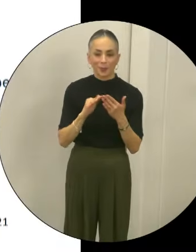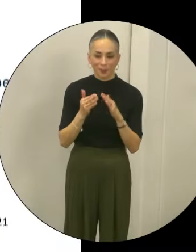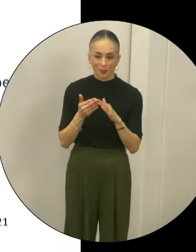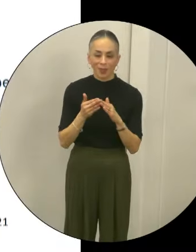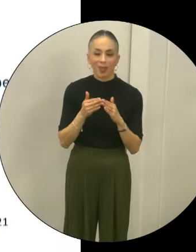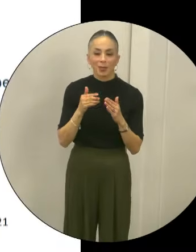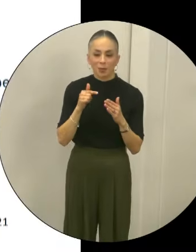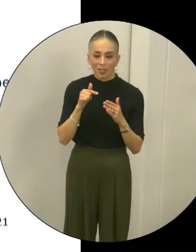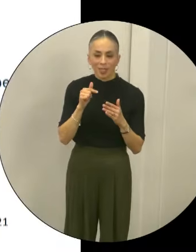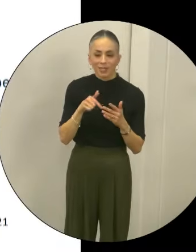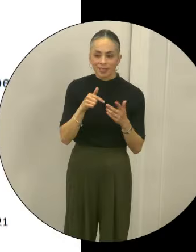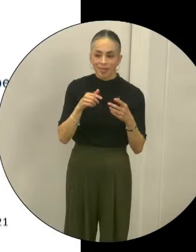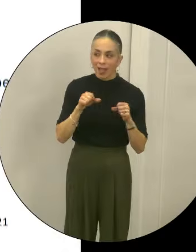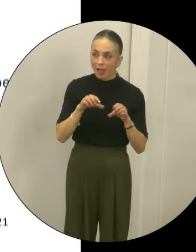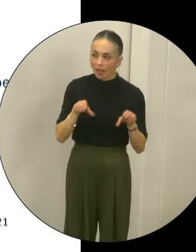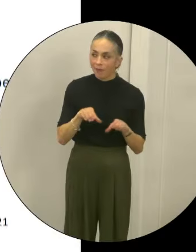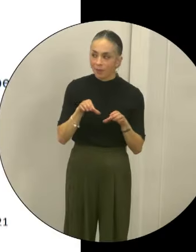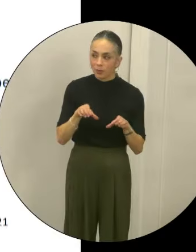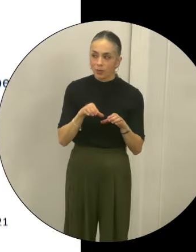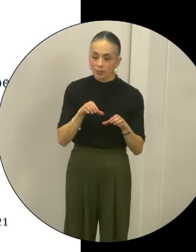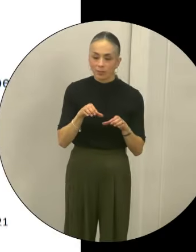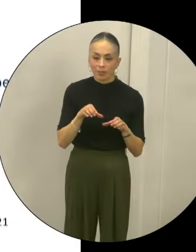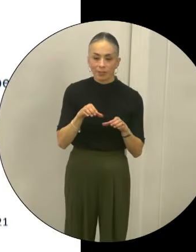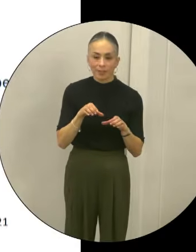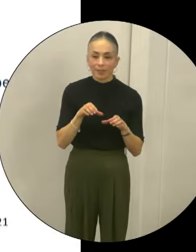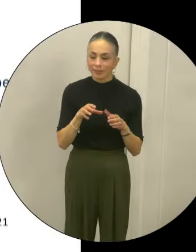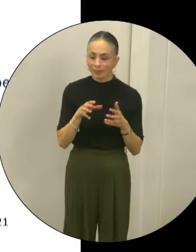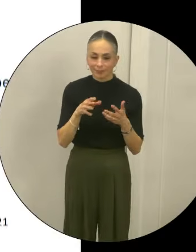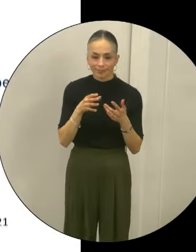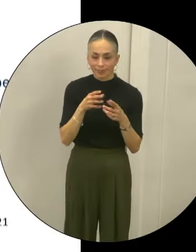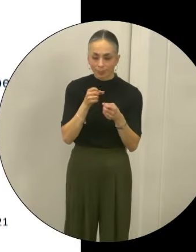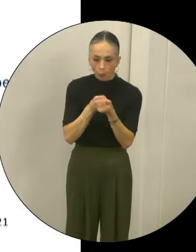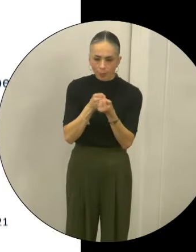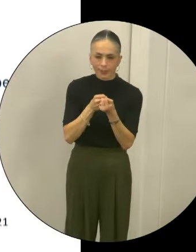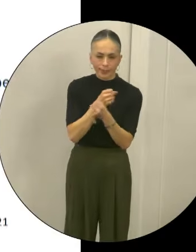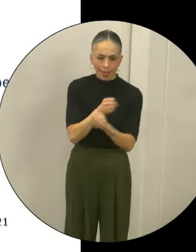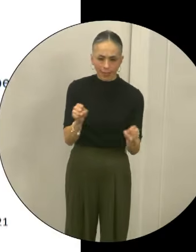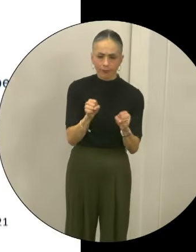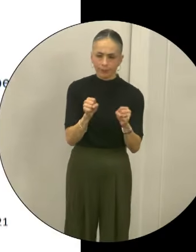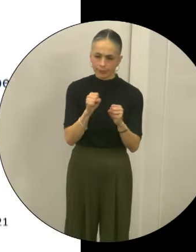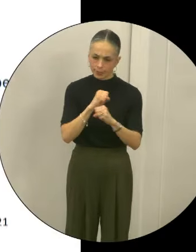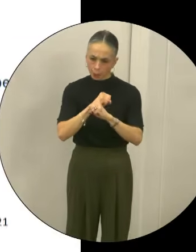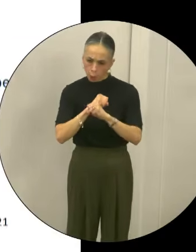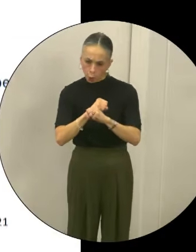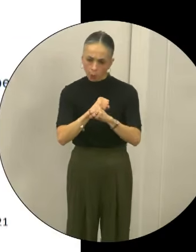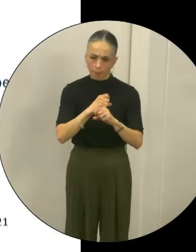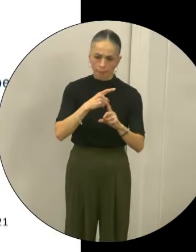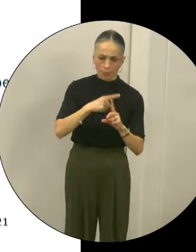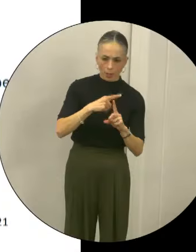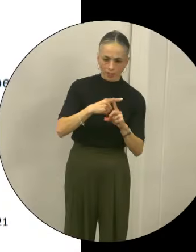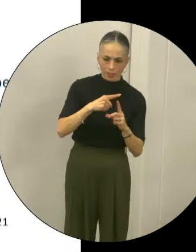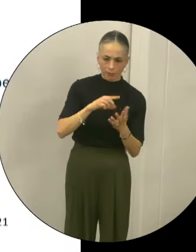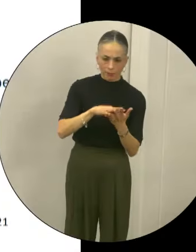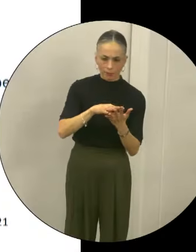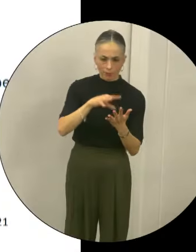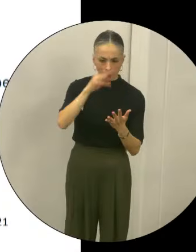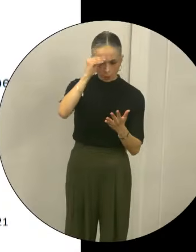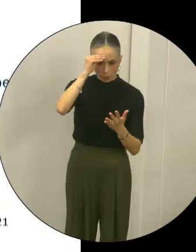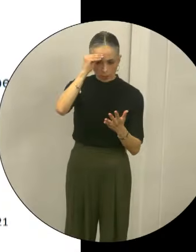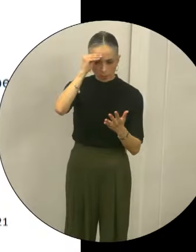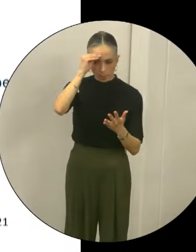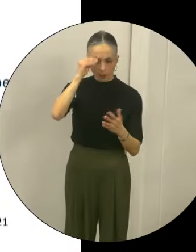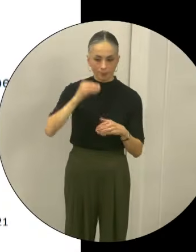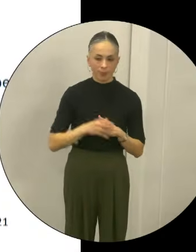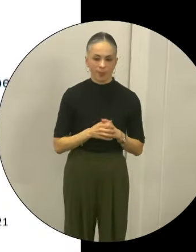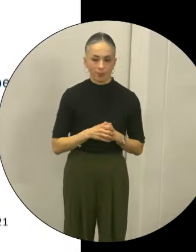partner agencies work together to support safe, secure, and positive learning environments both on and around